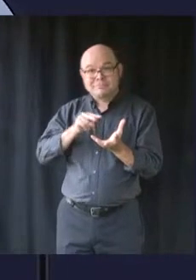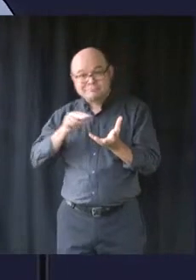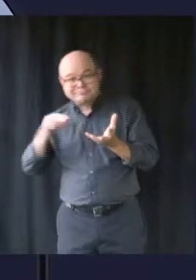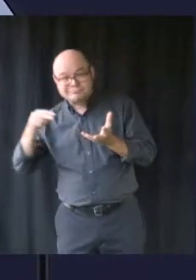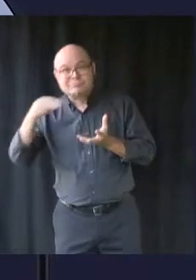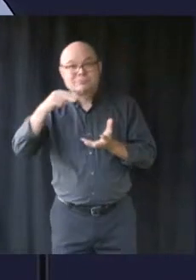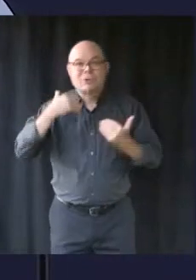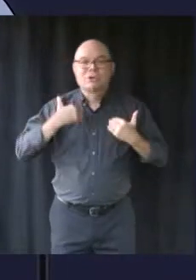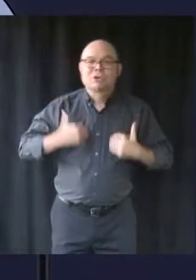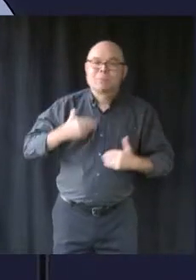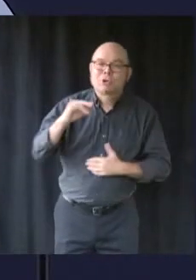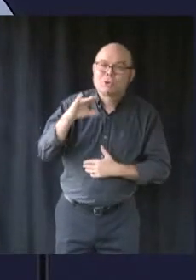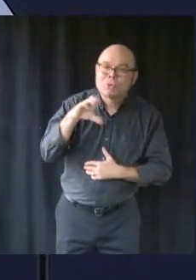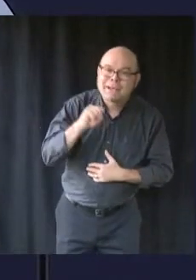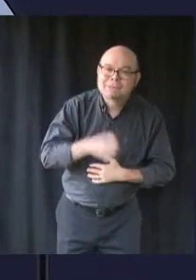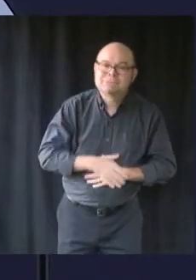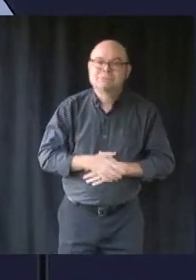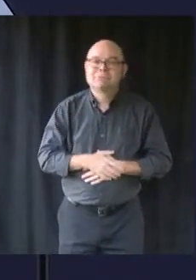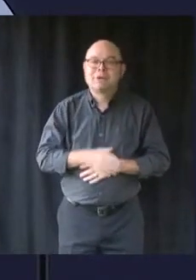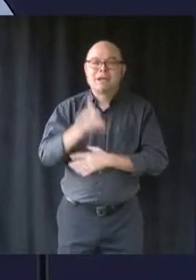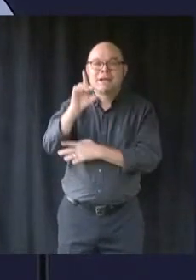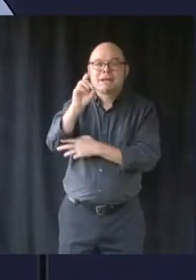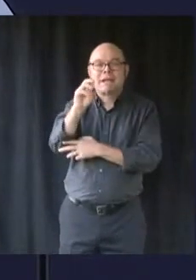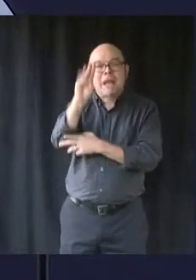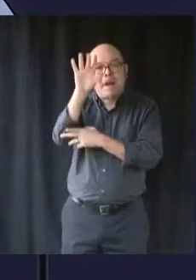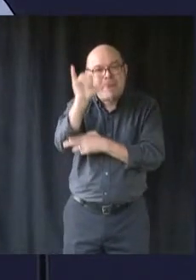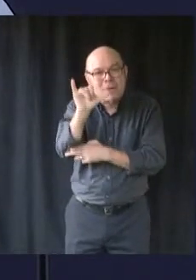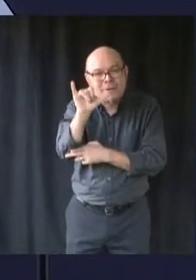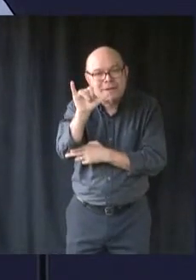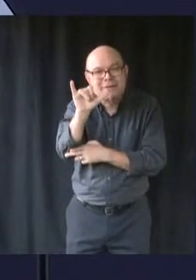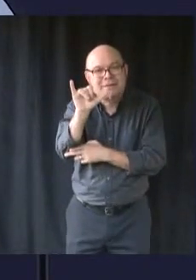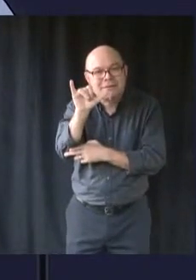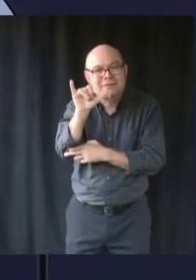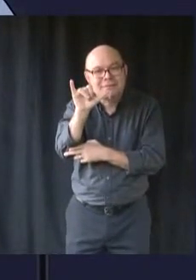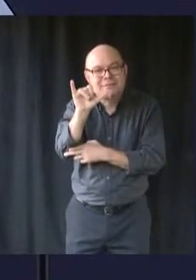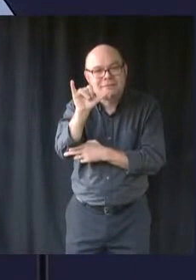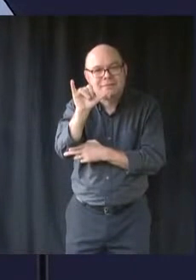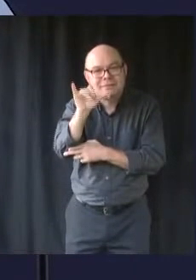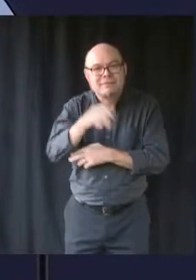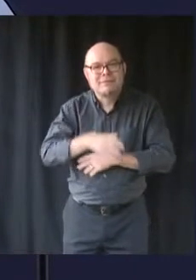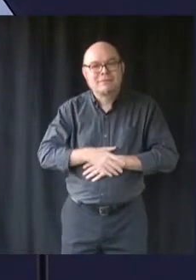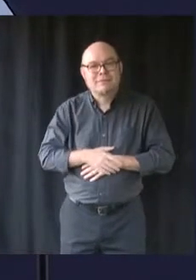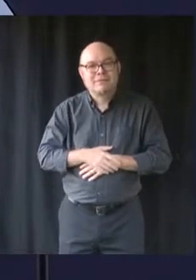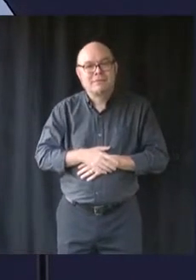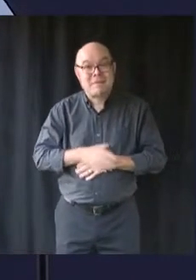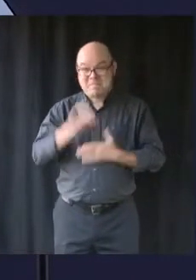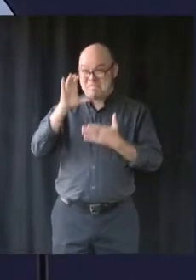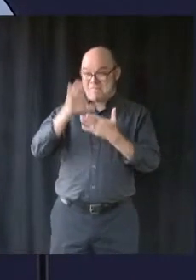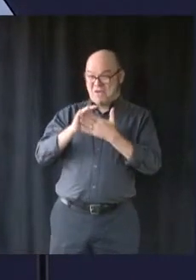under assault. We feel the same charge of history upon our own shoulders to act.